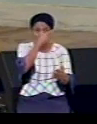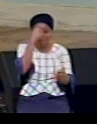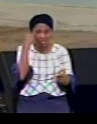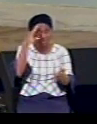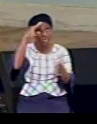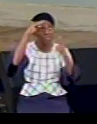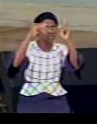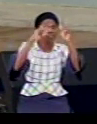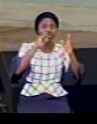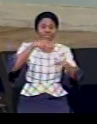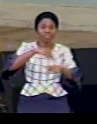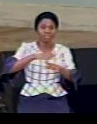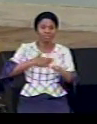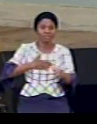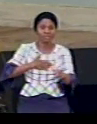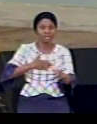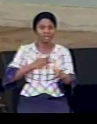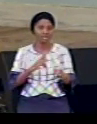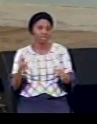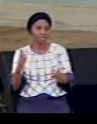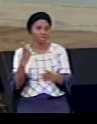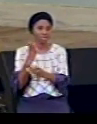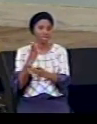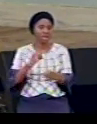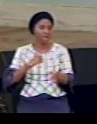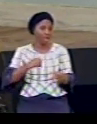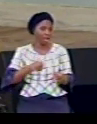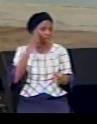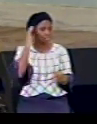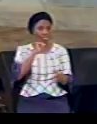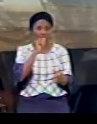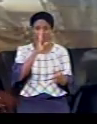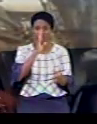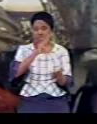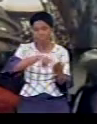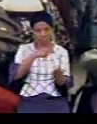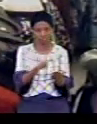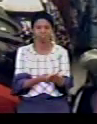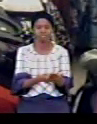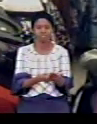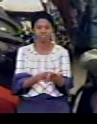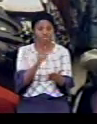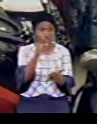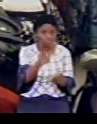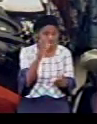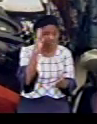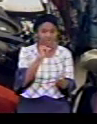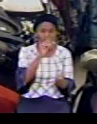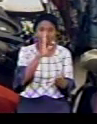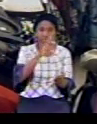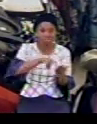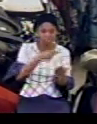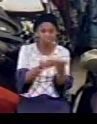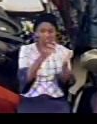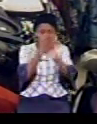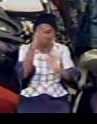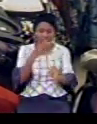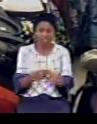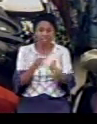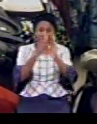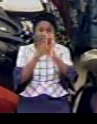my right hand. I shall not be moved. You will not be moved.